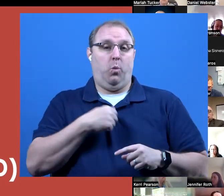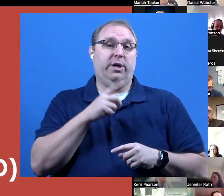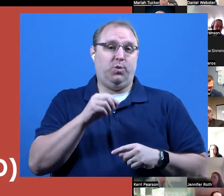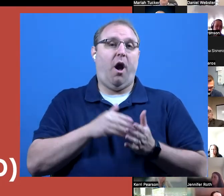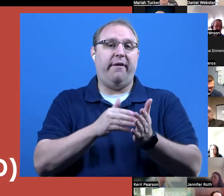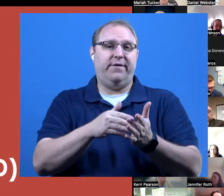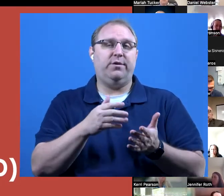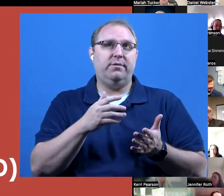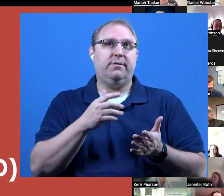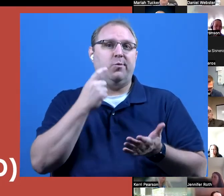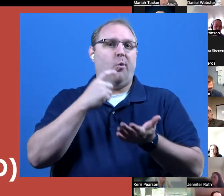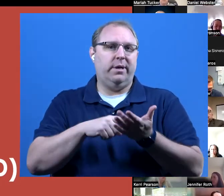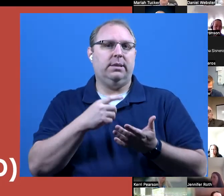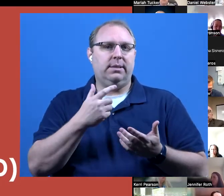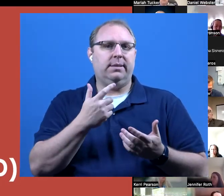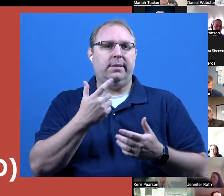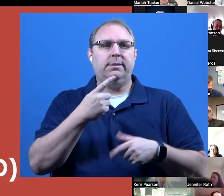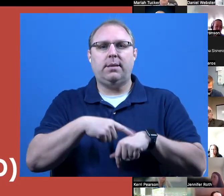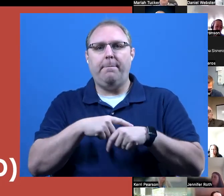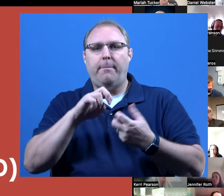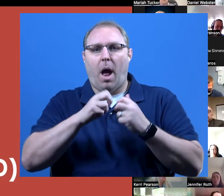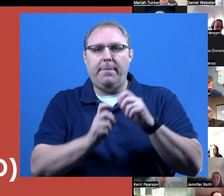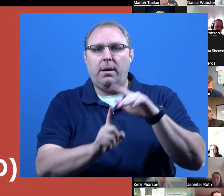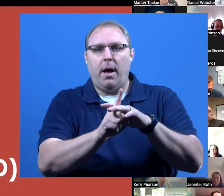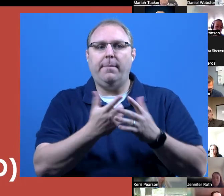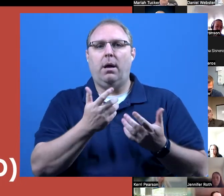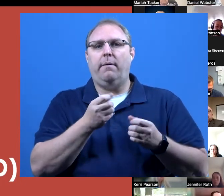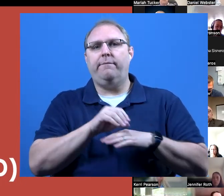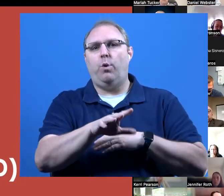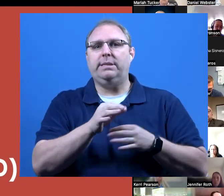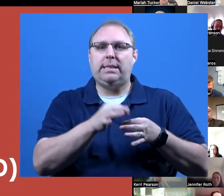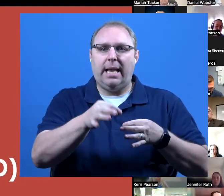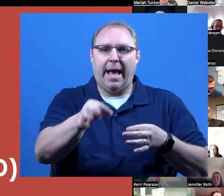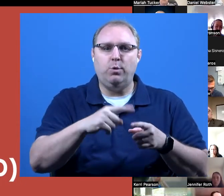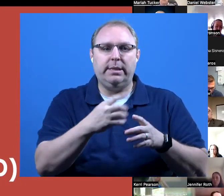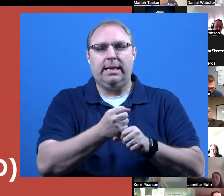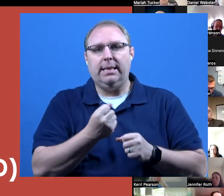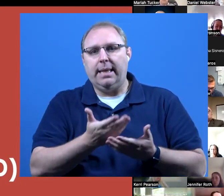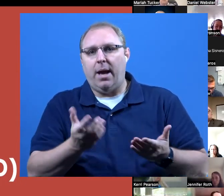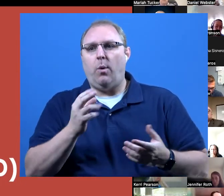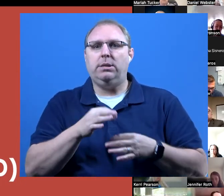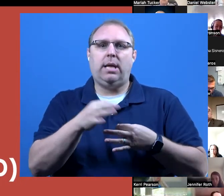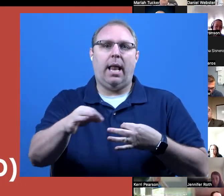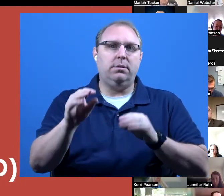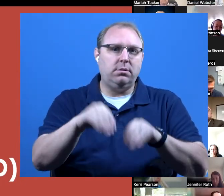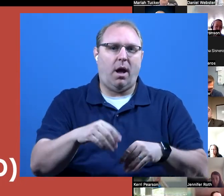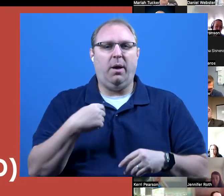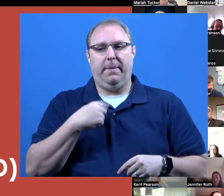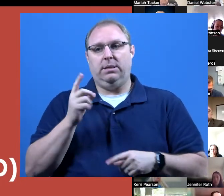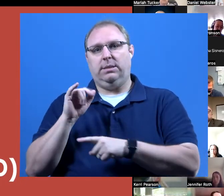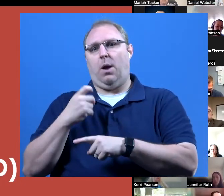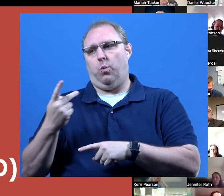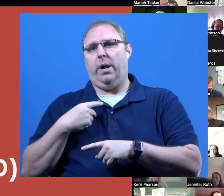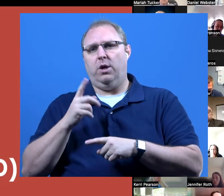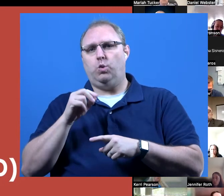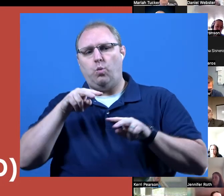Diane and I, we keep logs on people that have requested ADA accommodations, and we go out and check every now and then just to make sure that